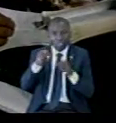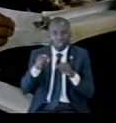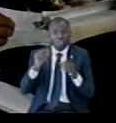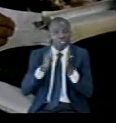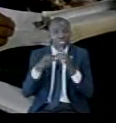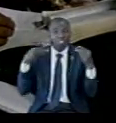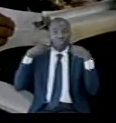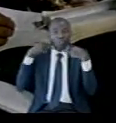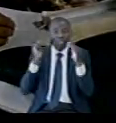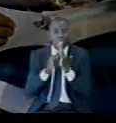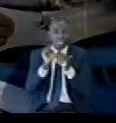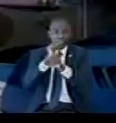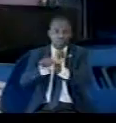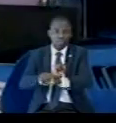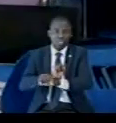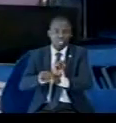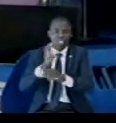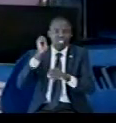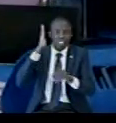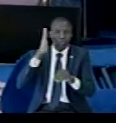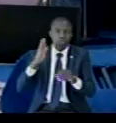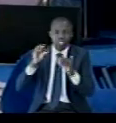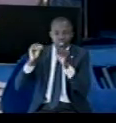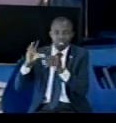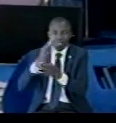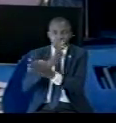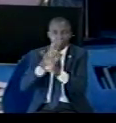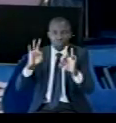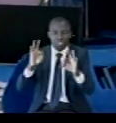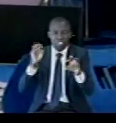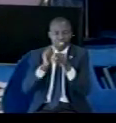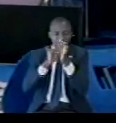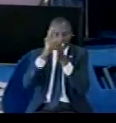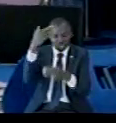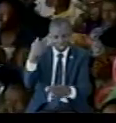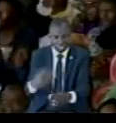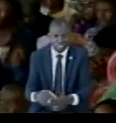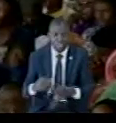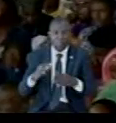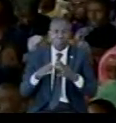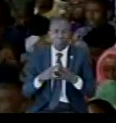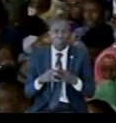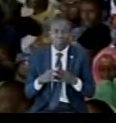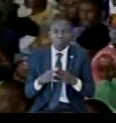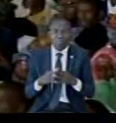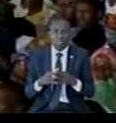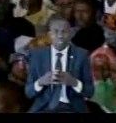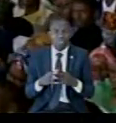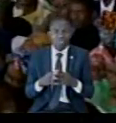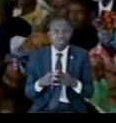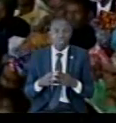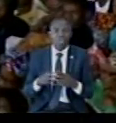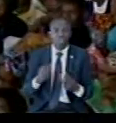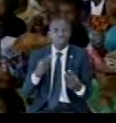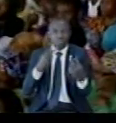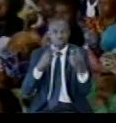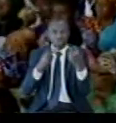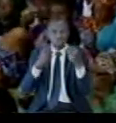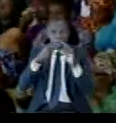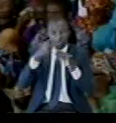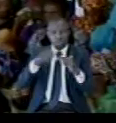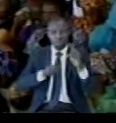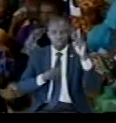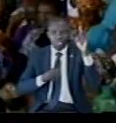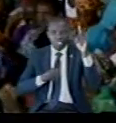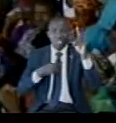that bondage, it will set you free in Jesus' name. Look unto me and